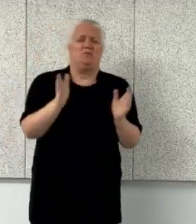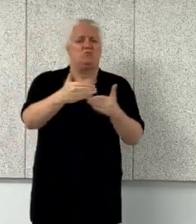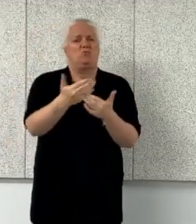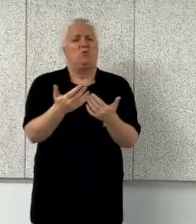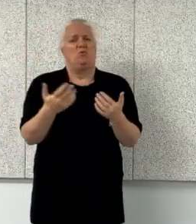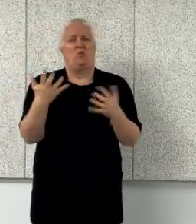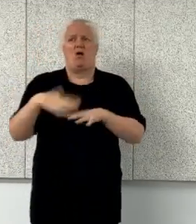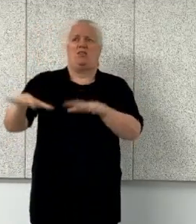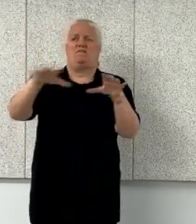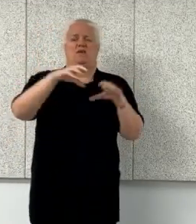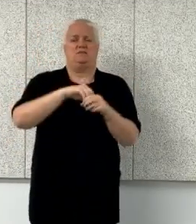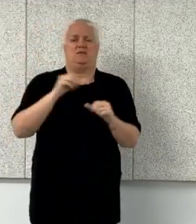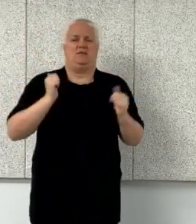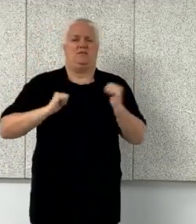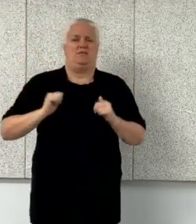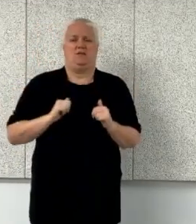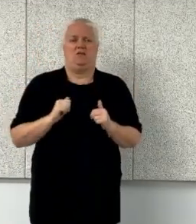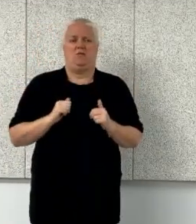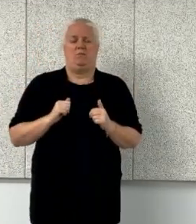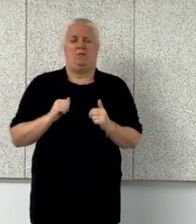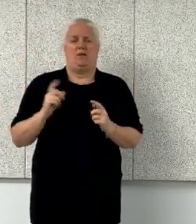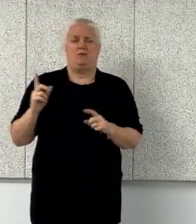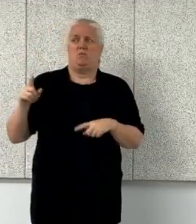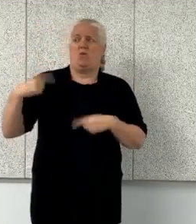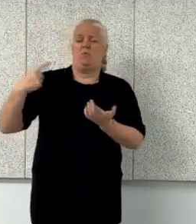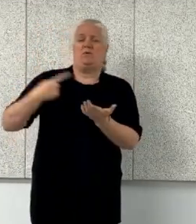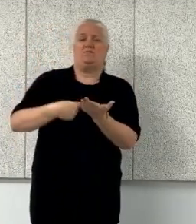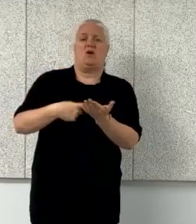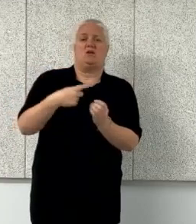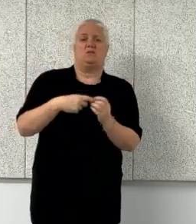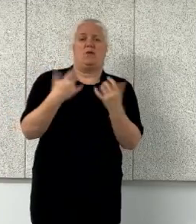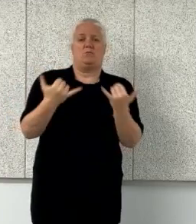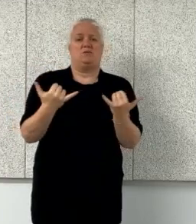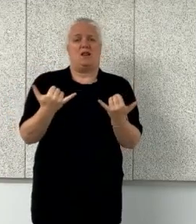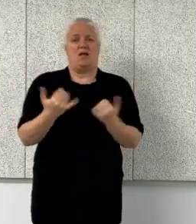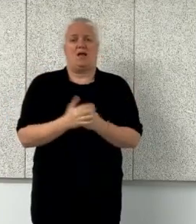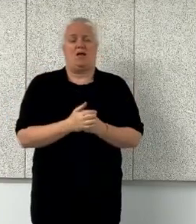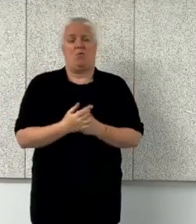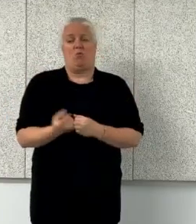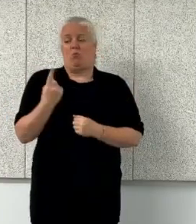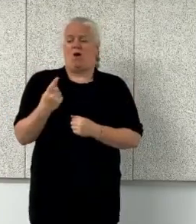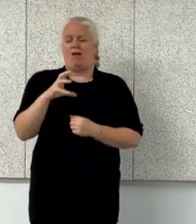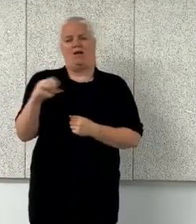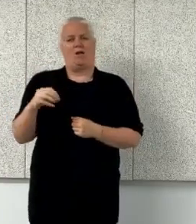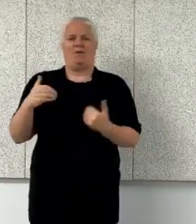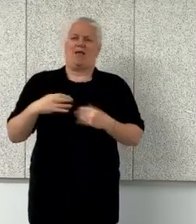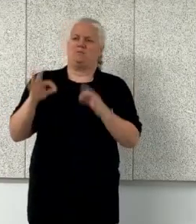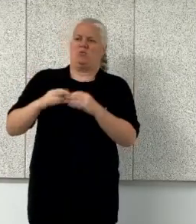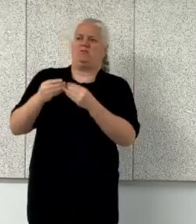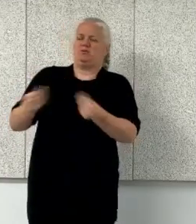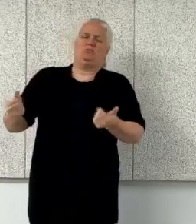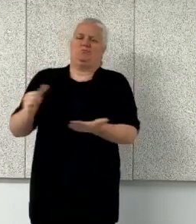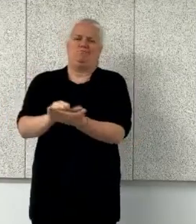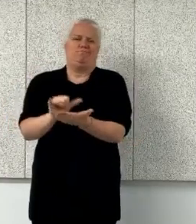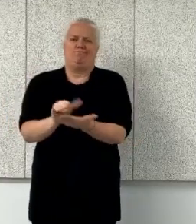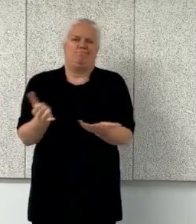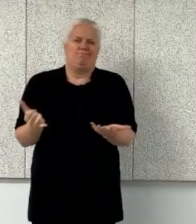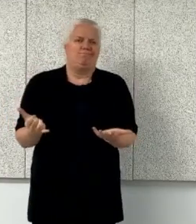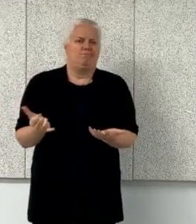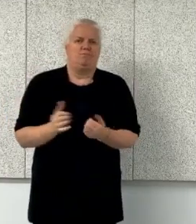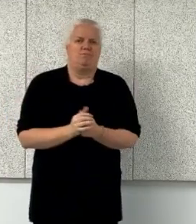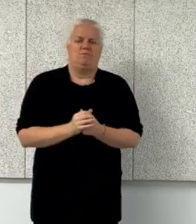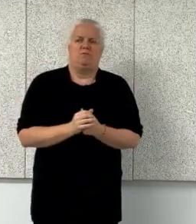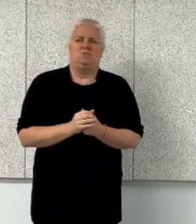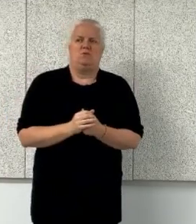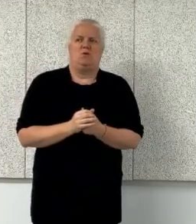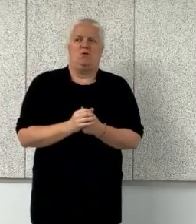all do. Because every single thing we've talked about today is stuff that we can't solve as one institution or one company or one whatever. And it feels